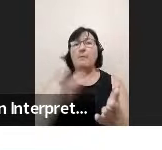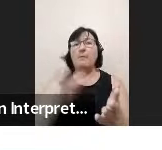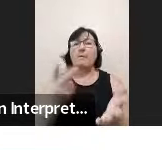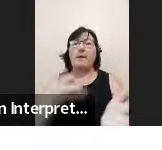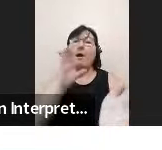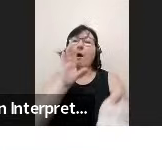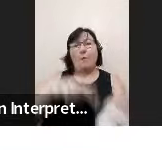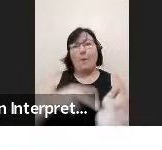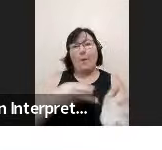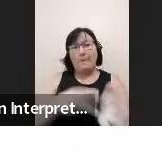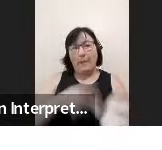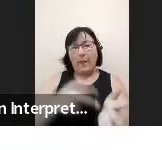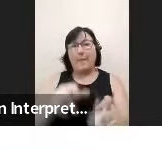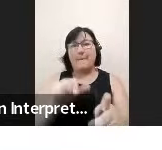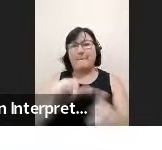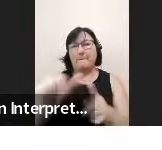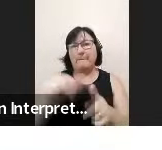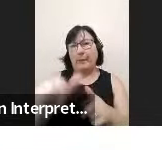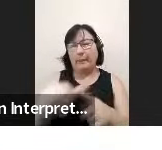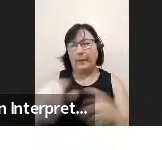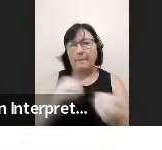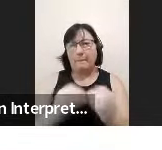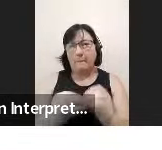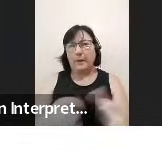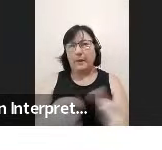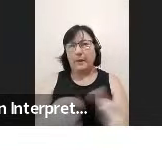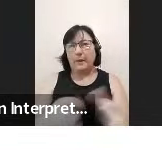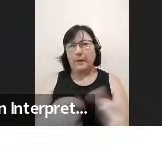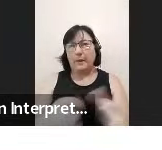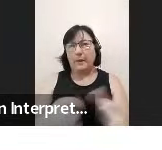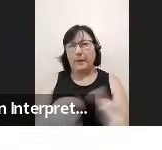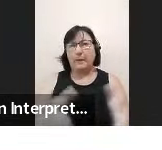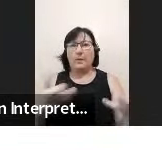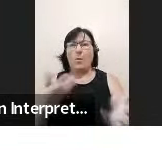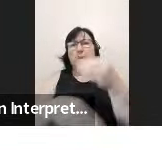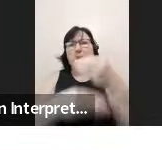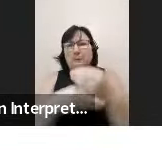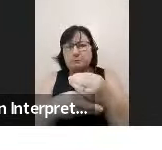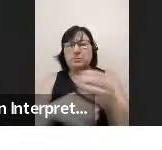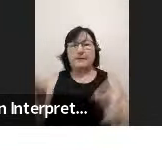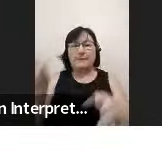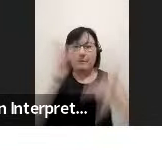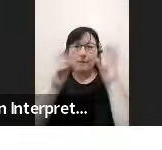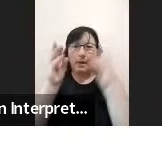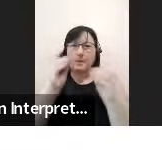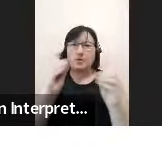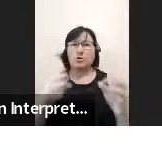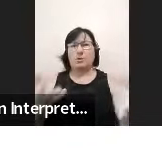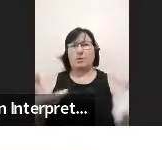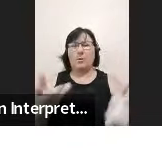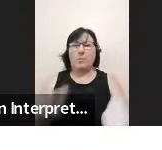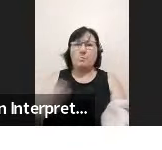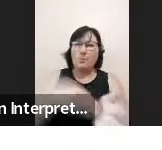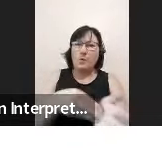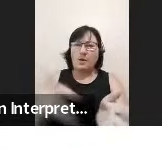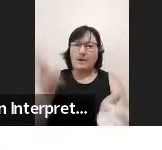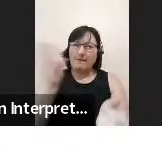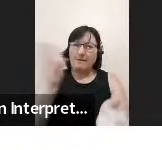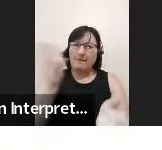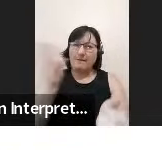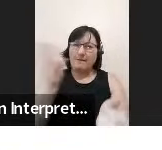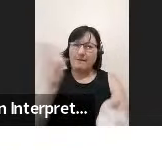submit additional information towards your application so that it can meet the required standard. But we do not